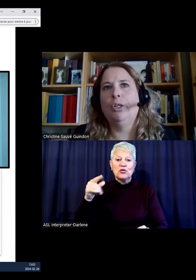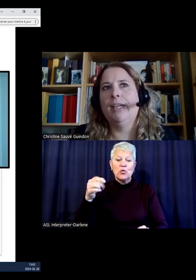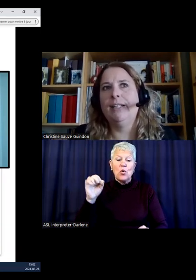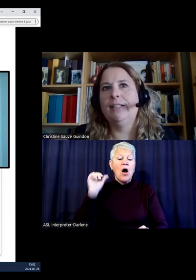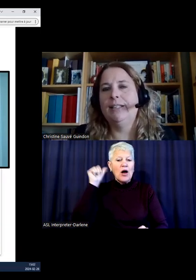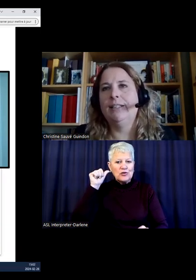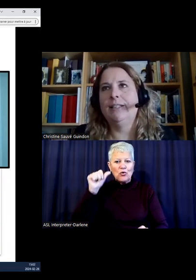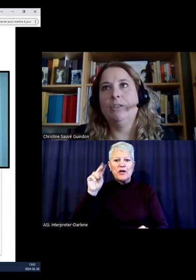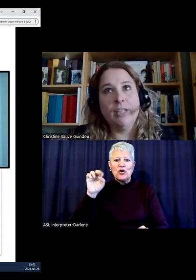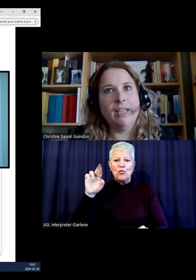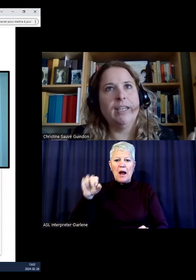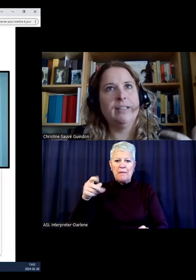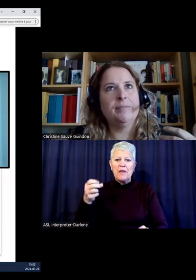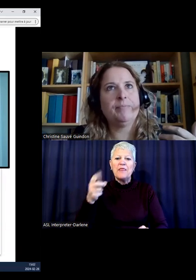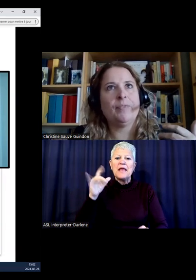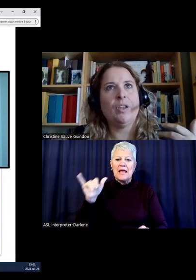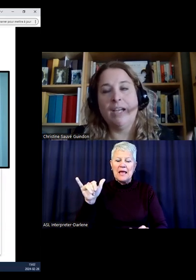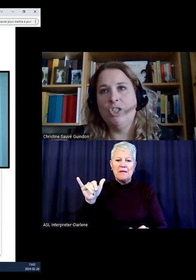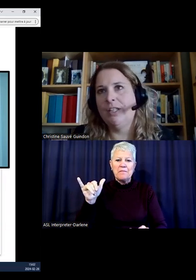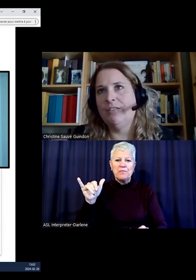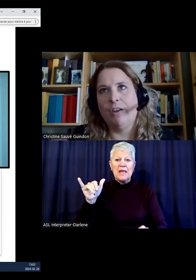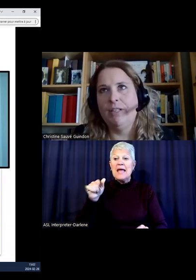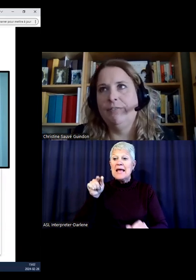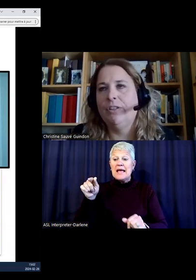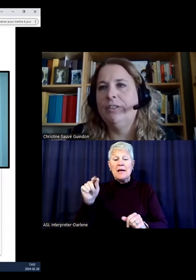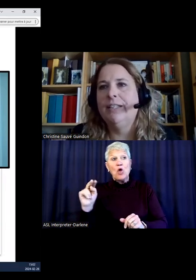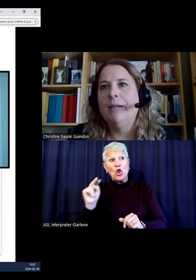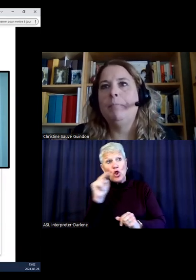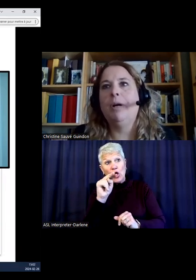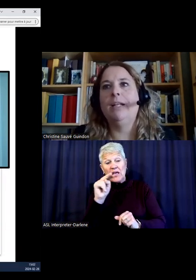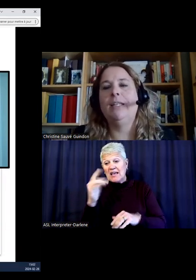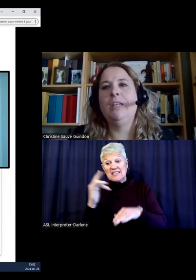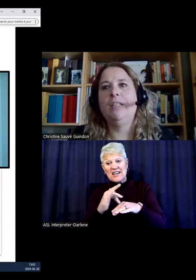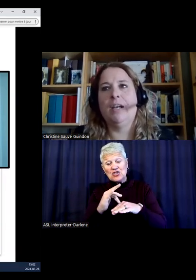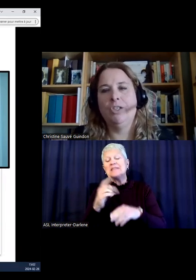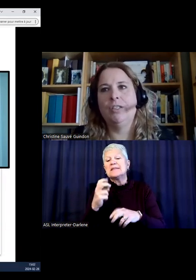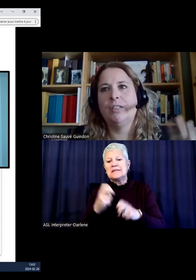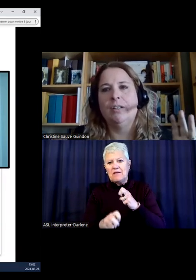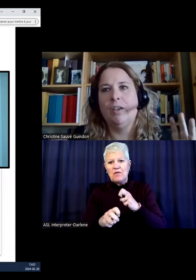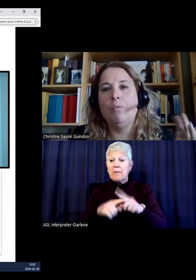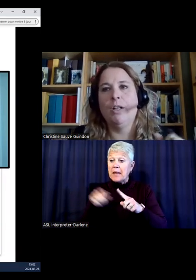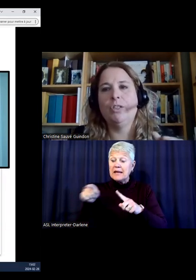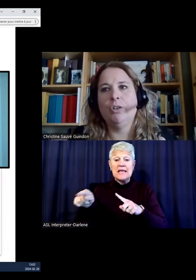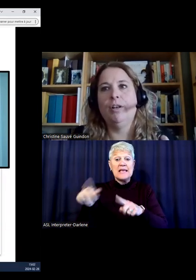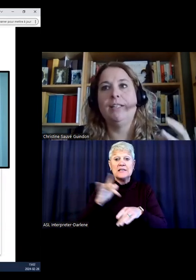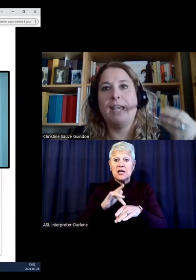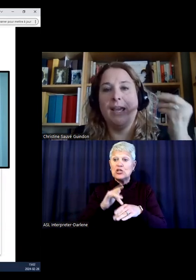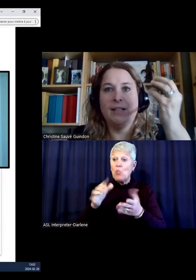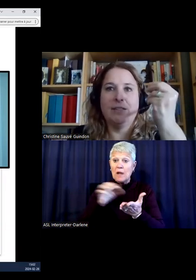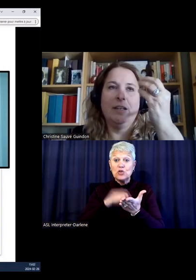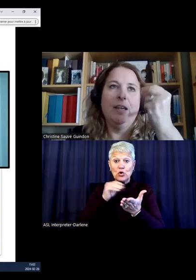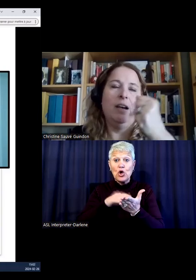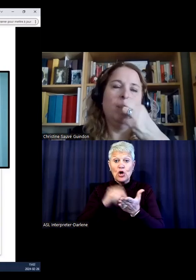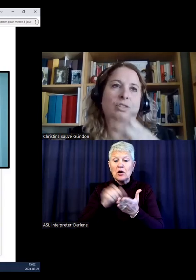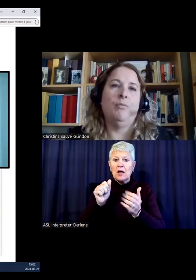So looking and touching is very difficult, but he wants to learn, and his